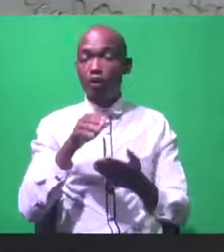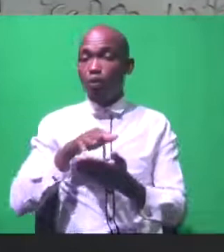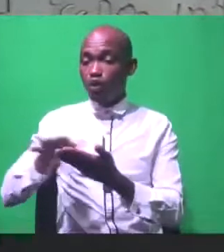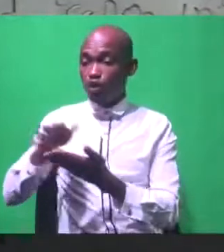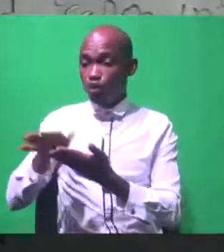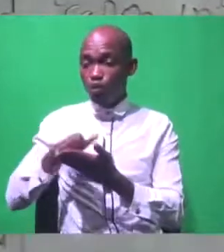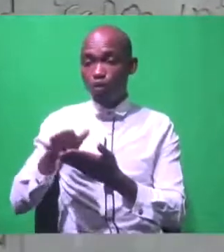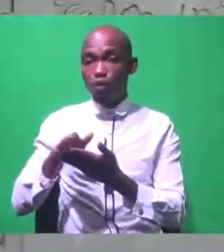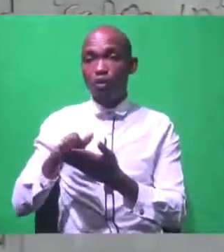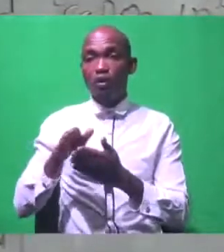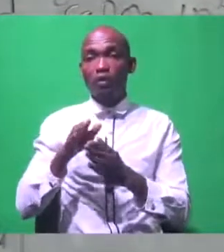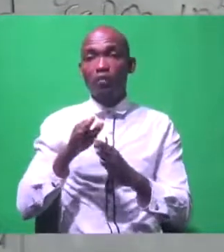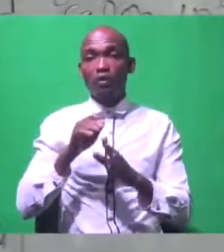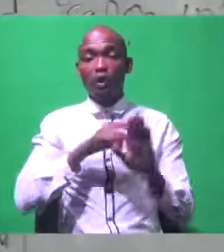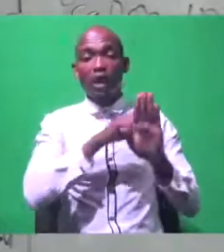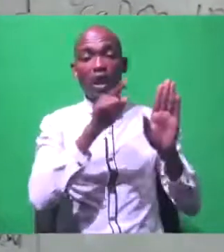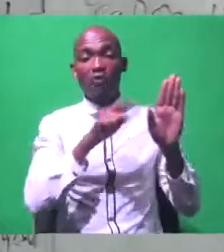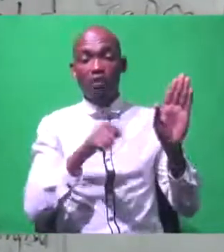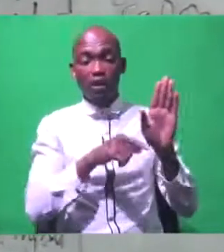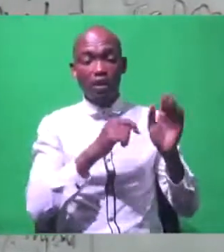So, dear students,